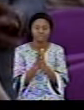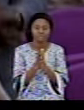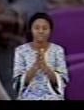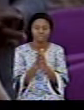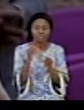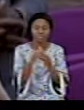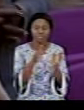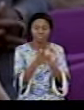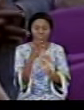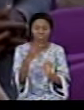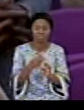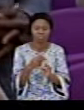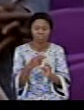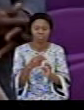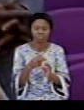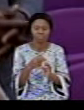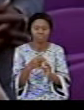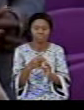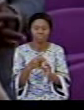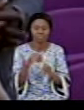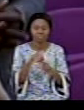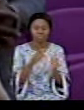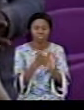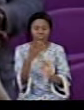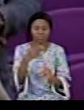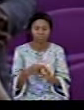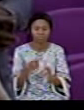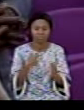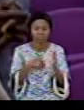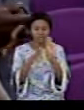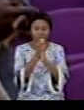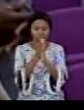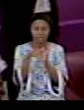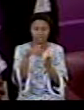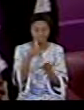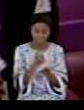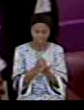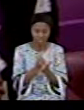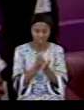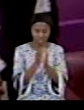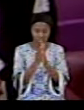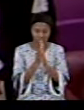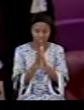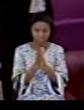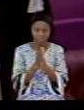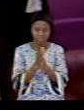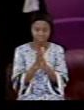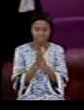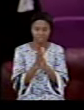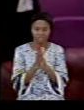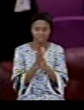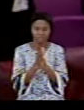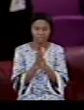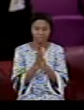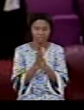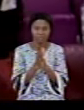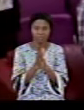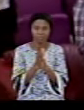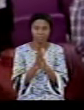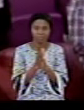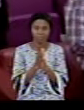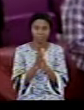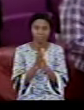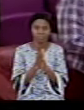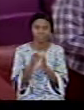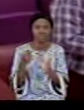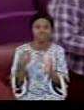In Jesus' name, we pray. Now let's thank God.